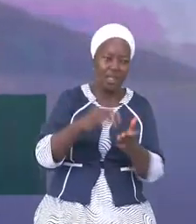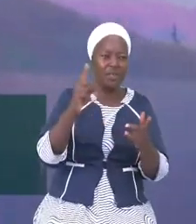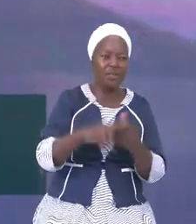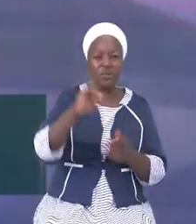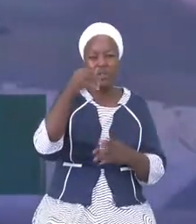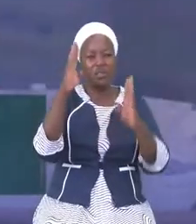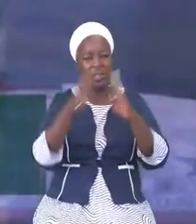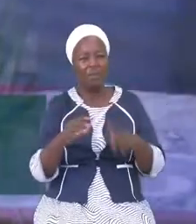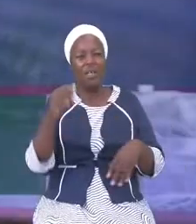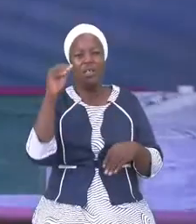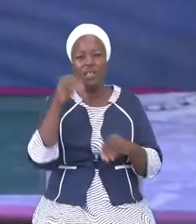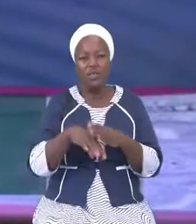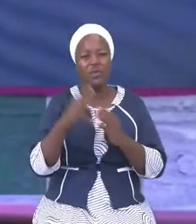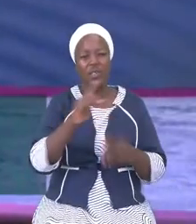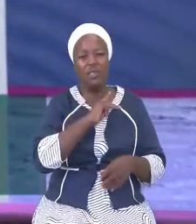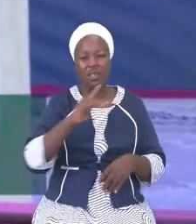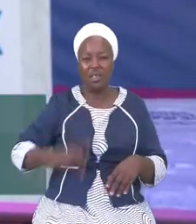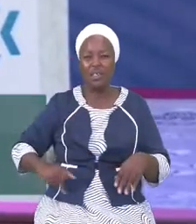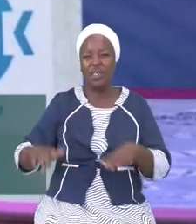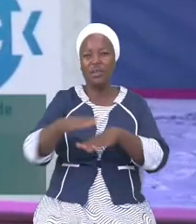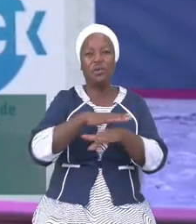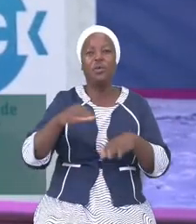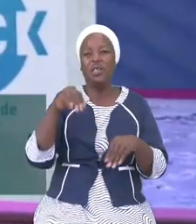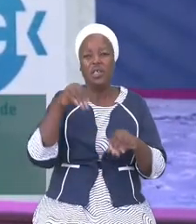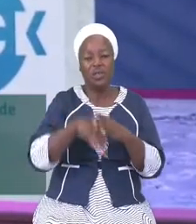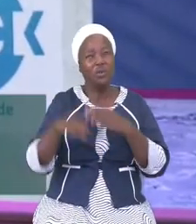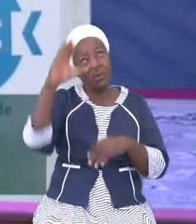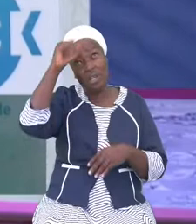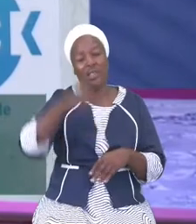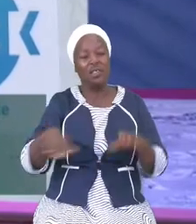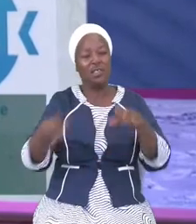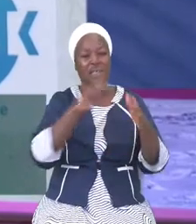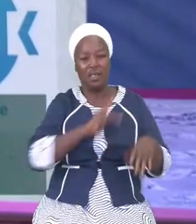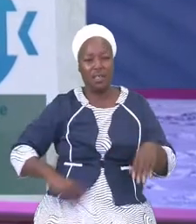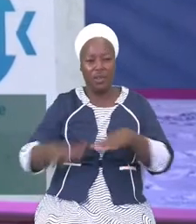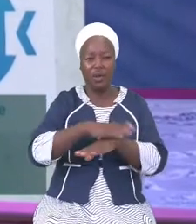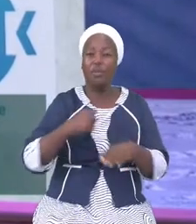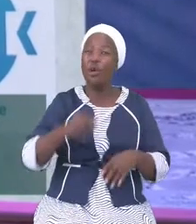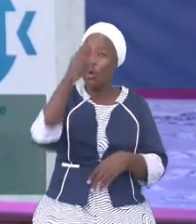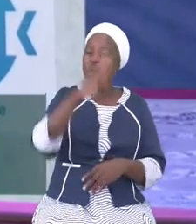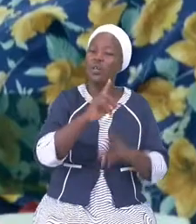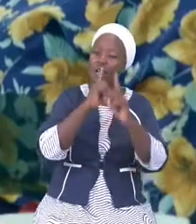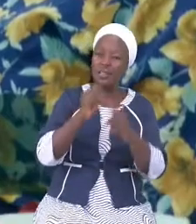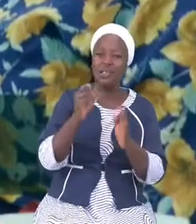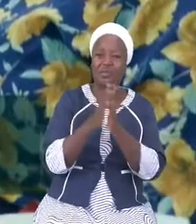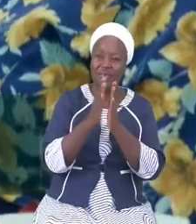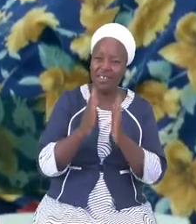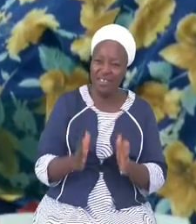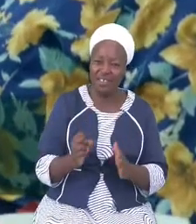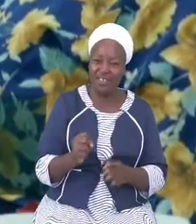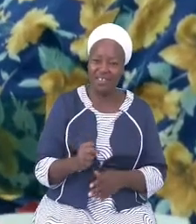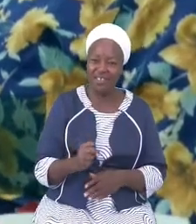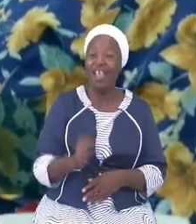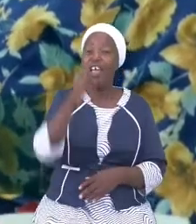Jerusalem, into his country, into his kingdom. God answers prayer. I said,